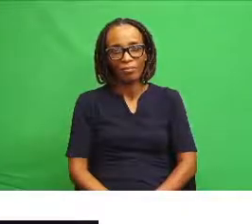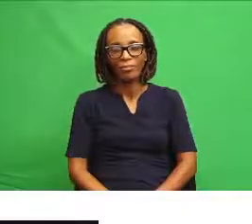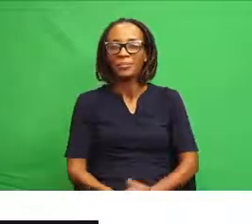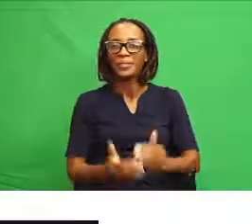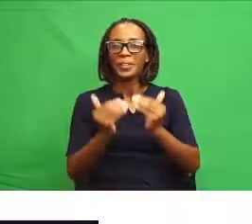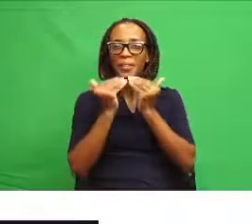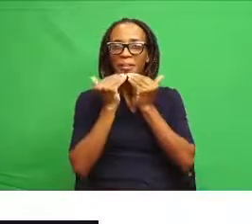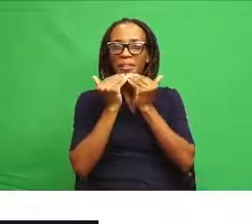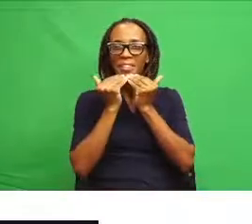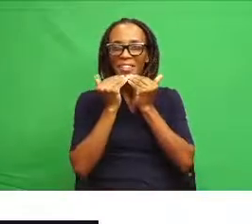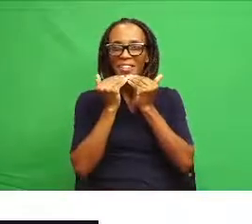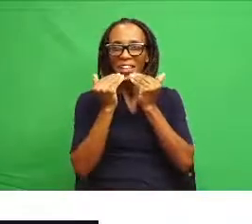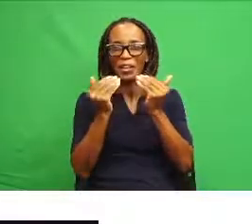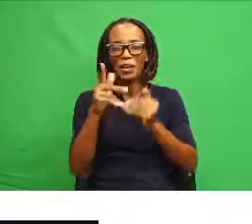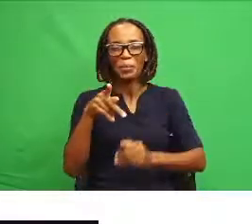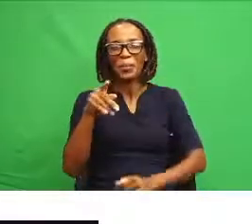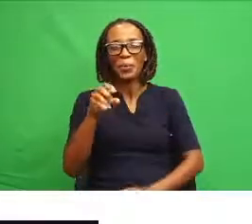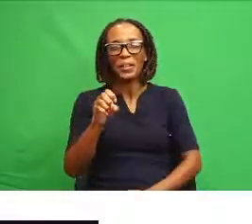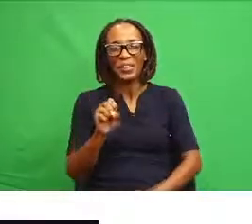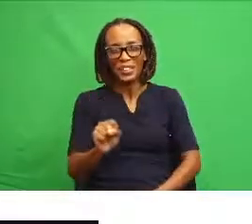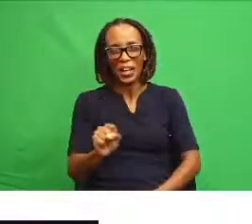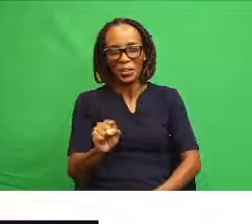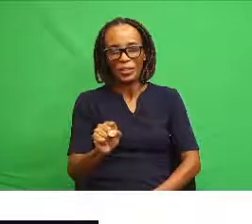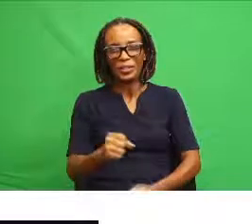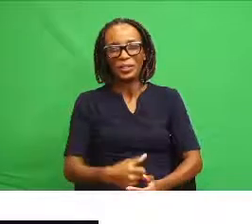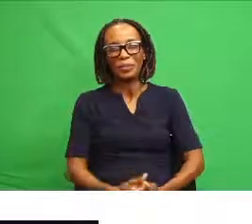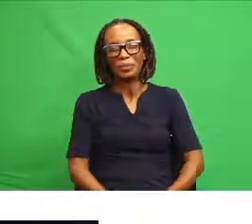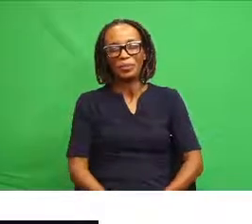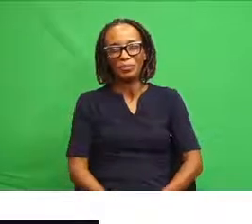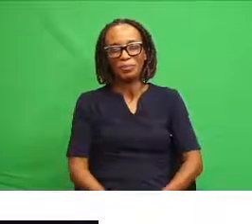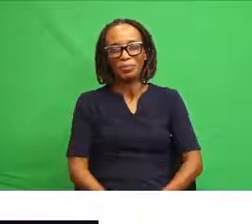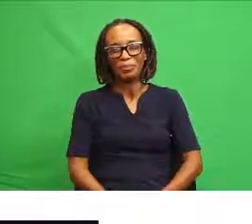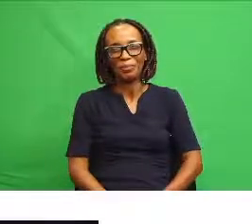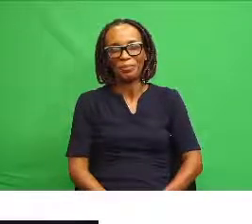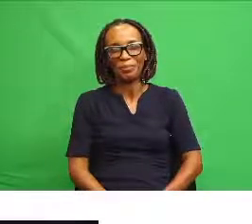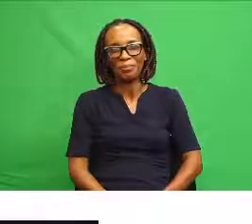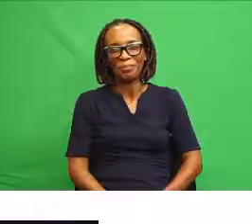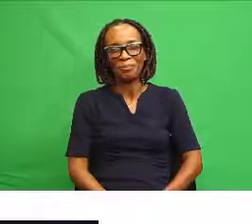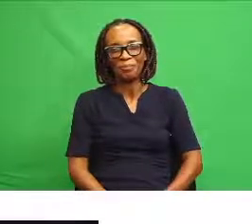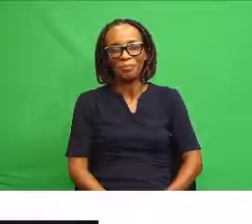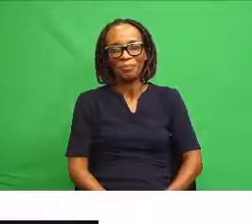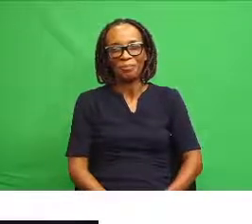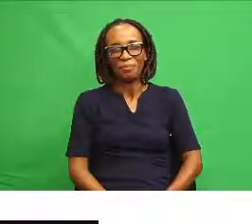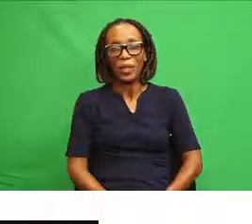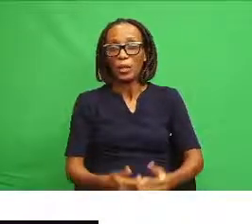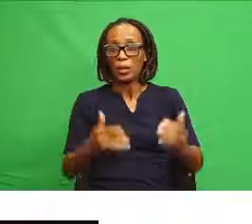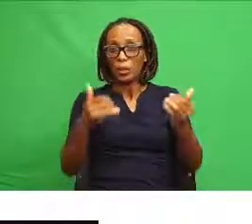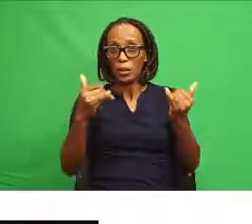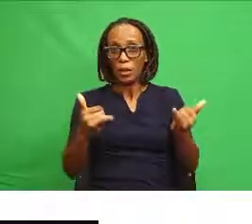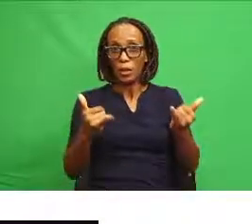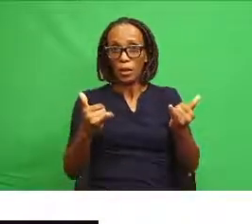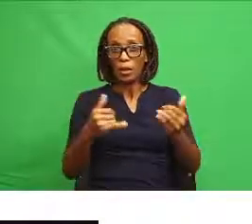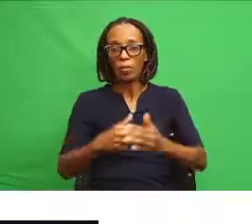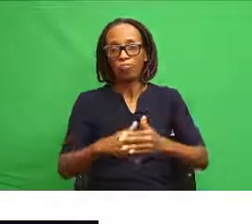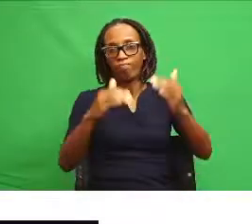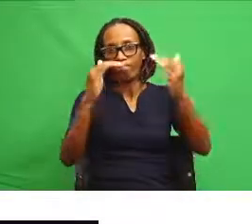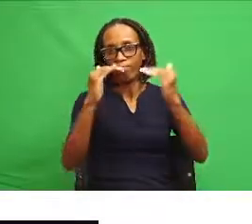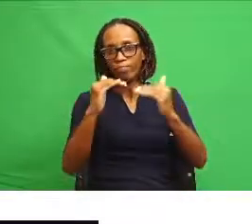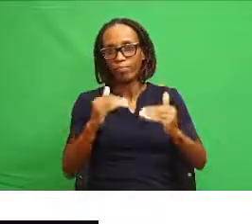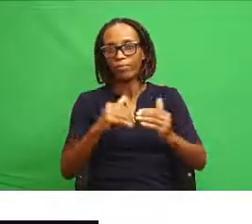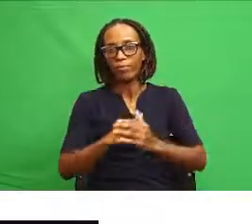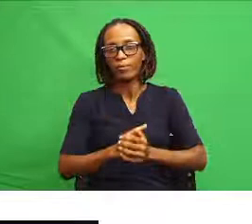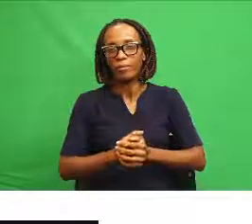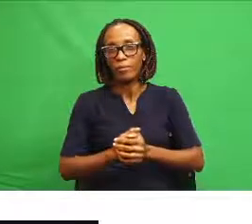Thank you, Permanent Secretaries P.S. Sitaran. We are now moving to the heart of the